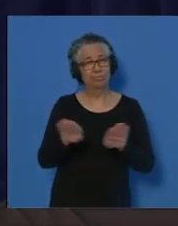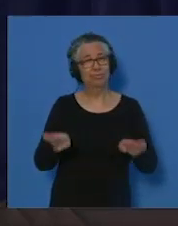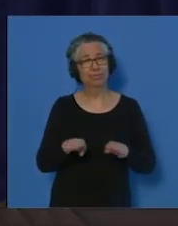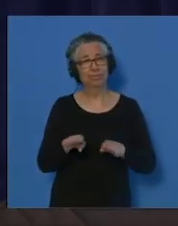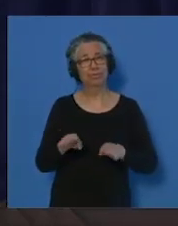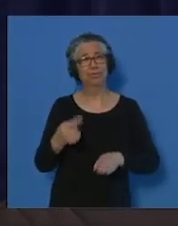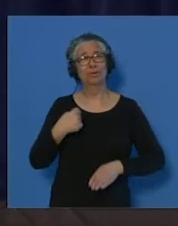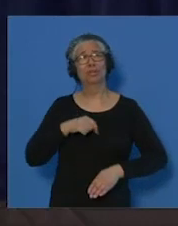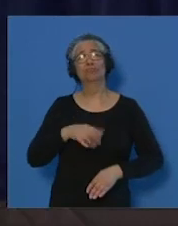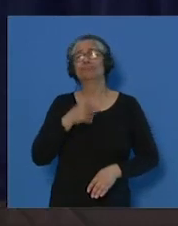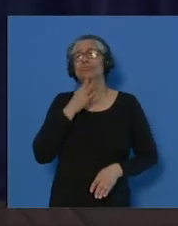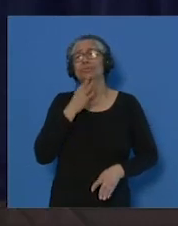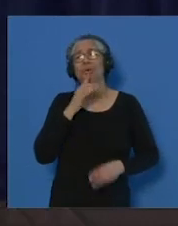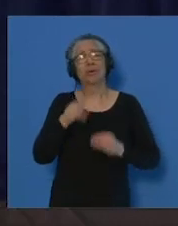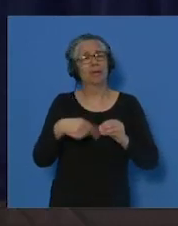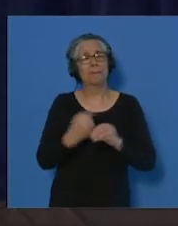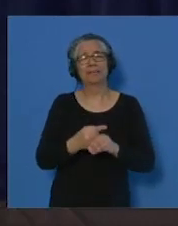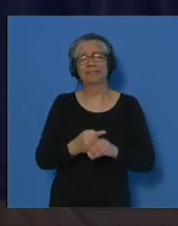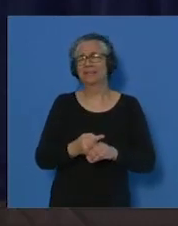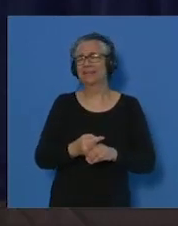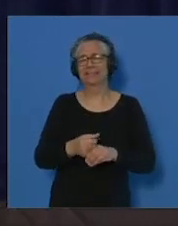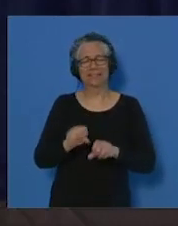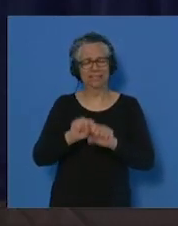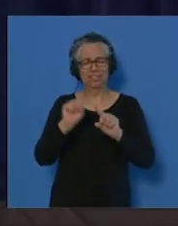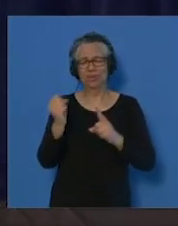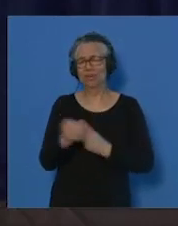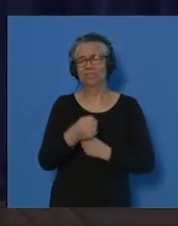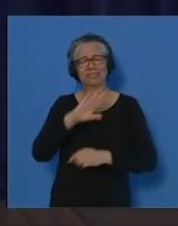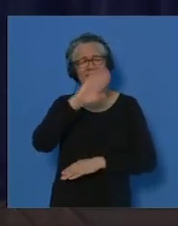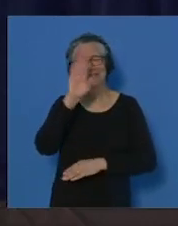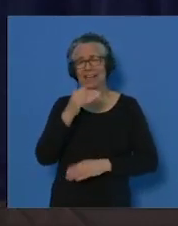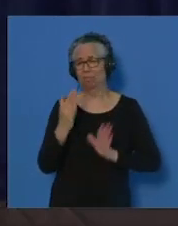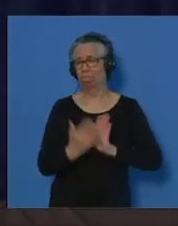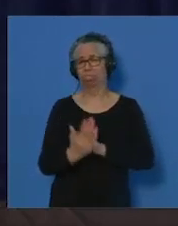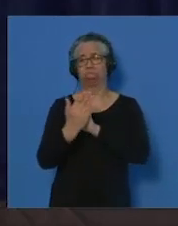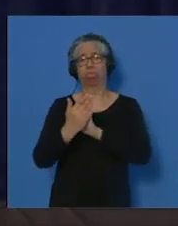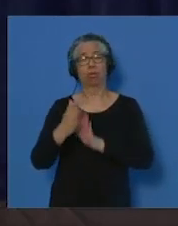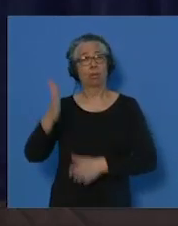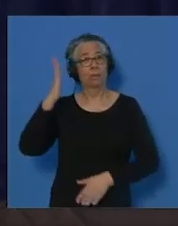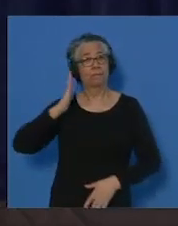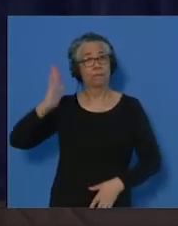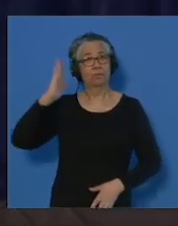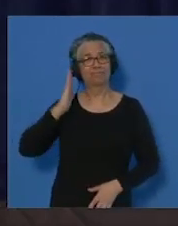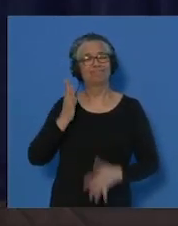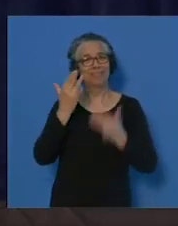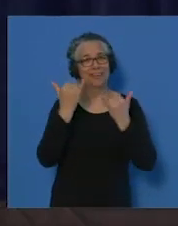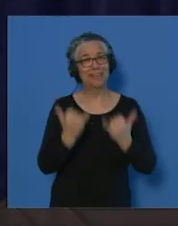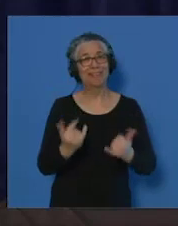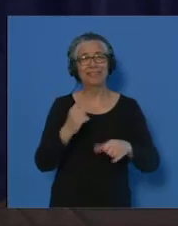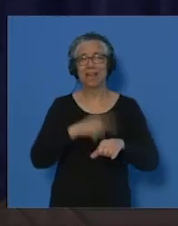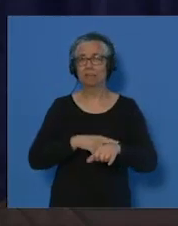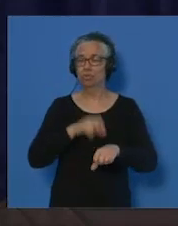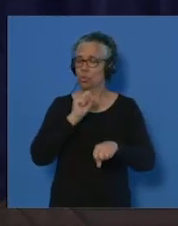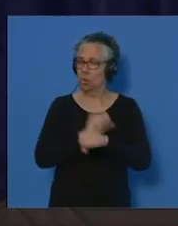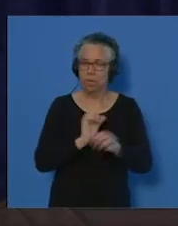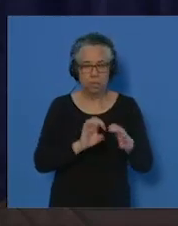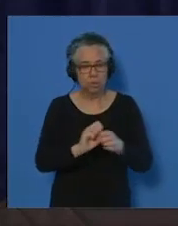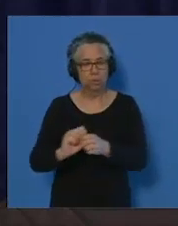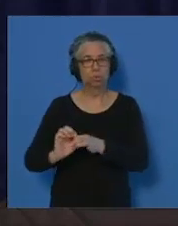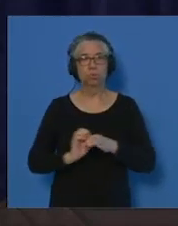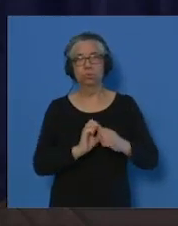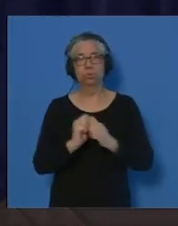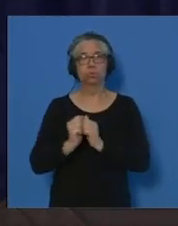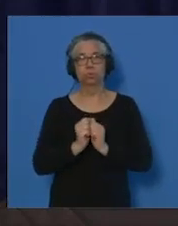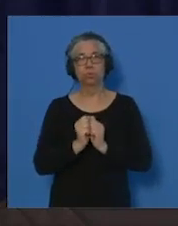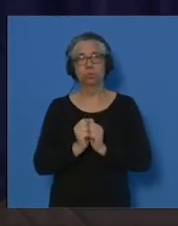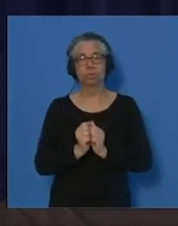addressing a situation that we have never faced before, and this is the time for us all to work together and for us